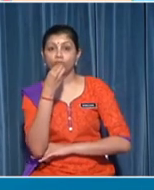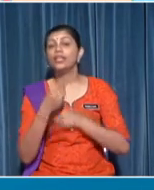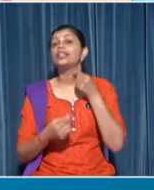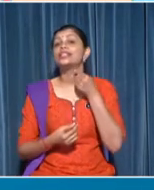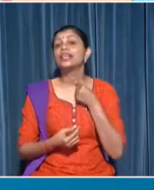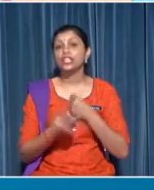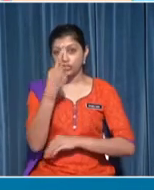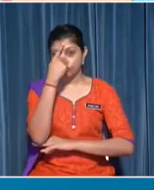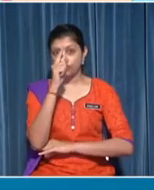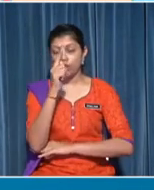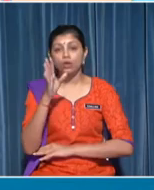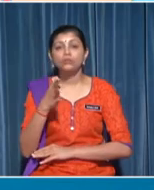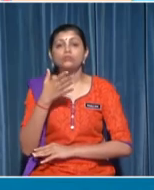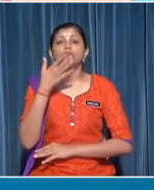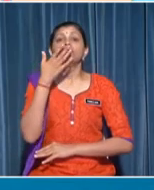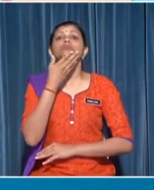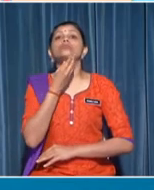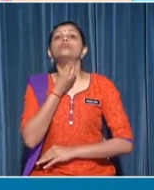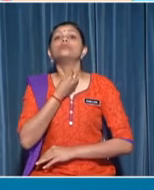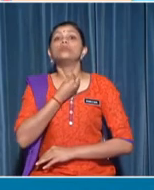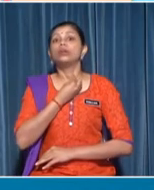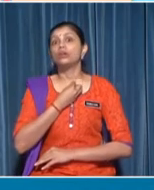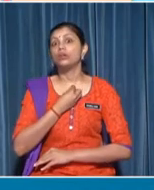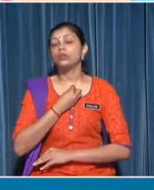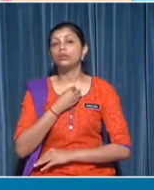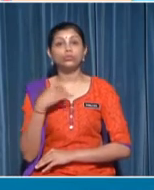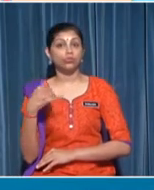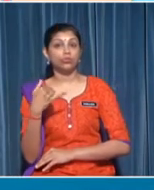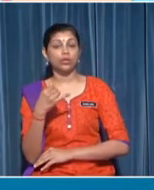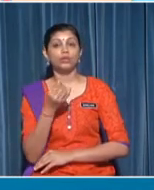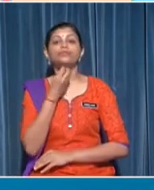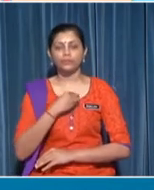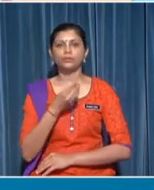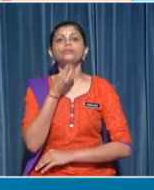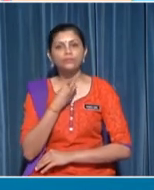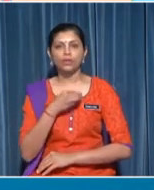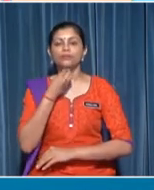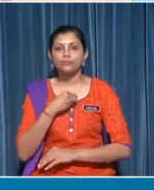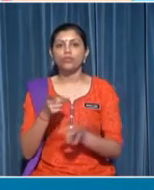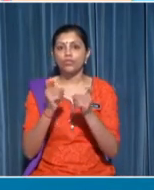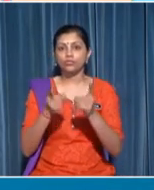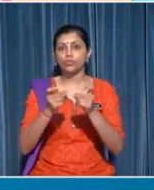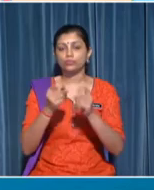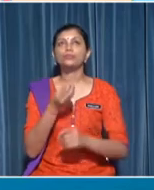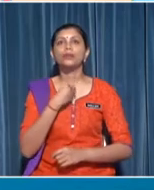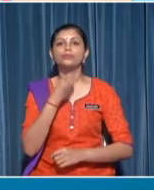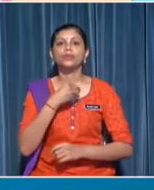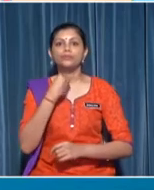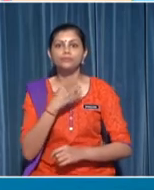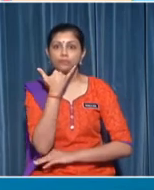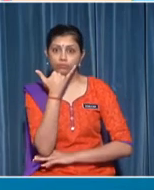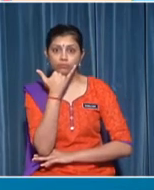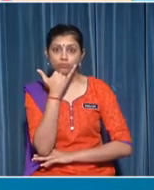we must not swallow our food too fast, or it might get into the wrong canal.